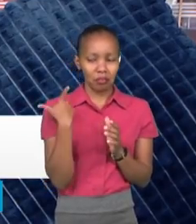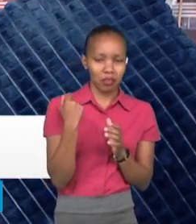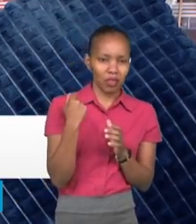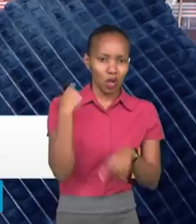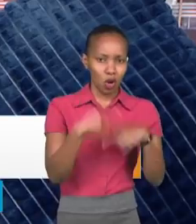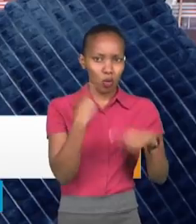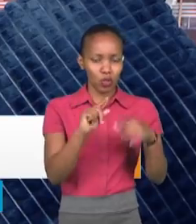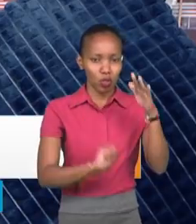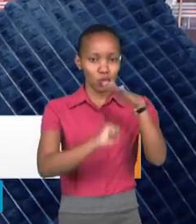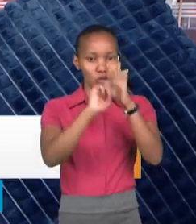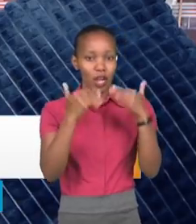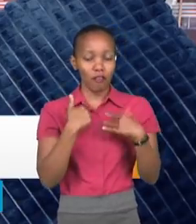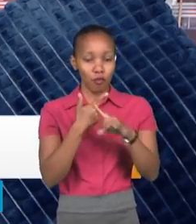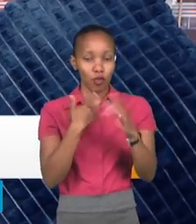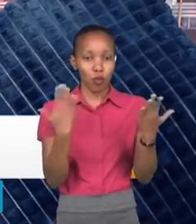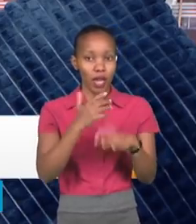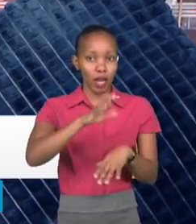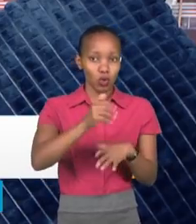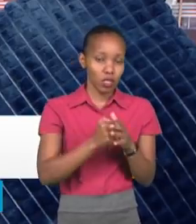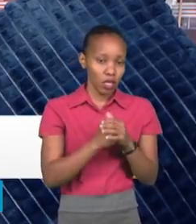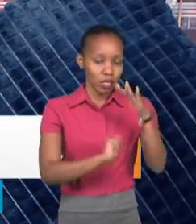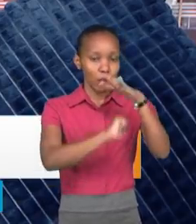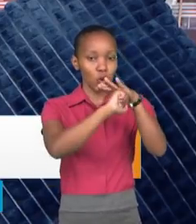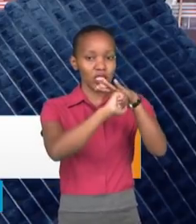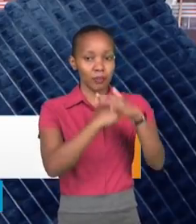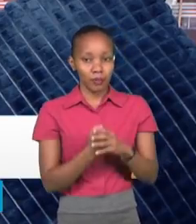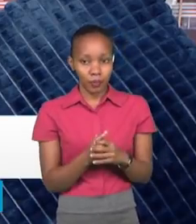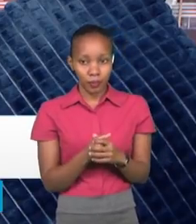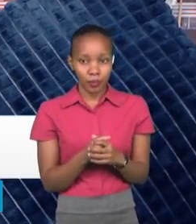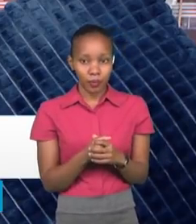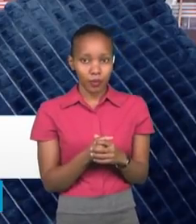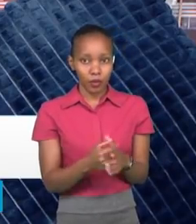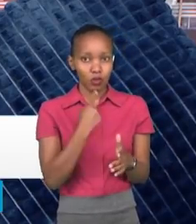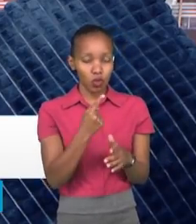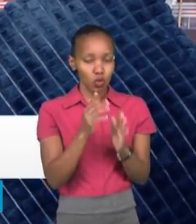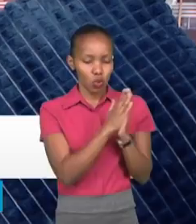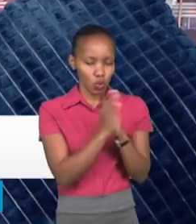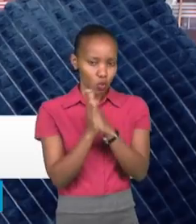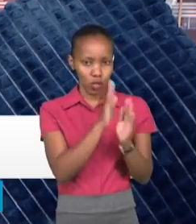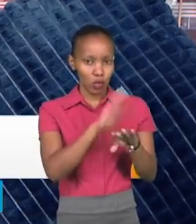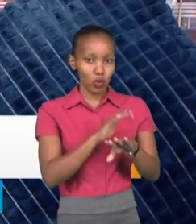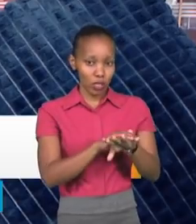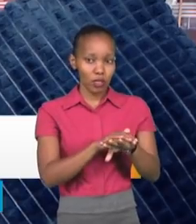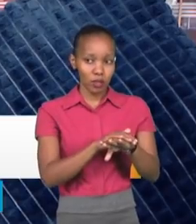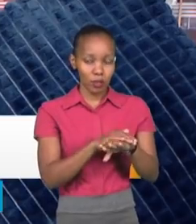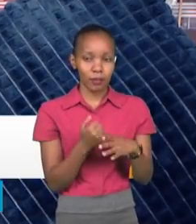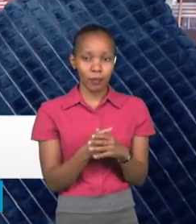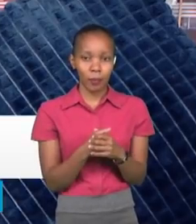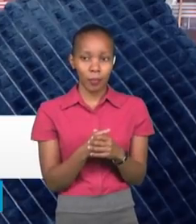had sponsorship yeah. from the county, yeah. and the support from it. Okay. So it's a good story.